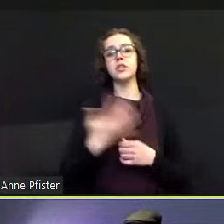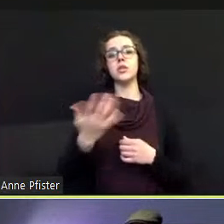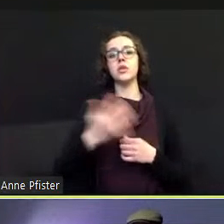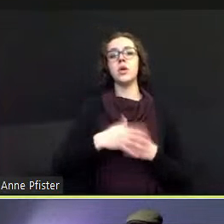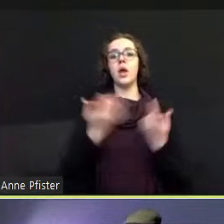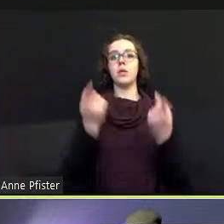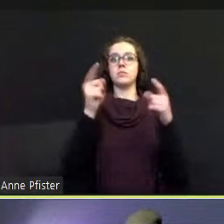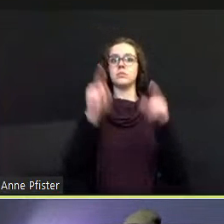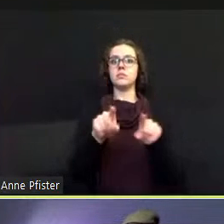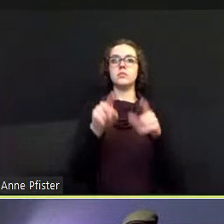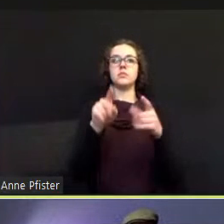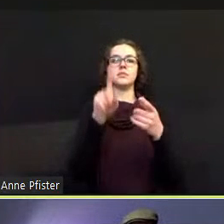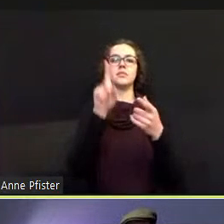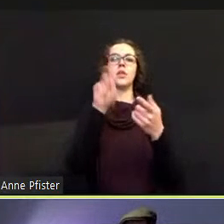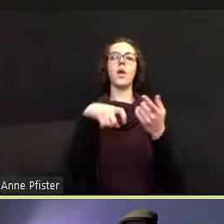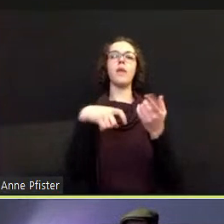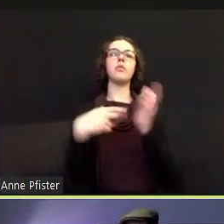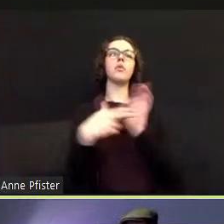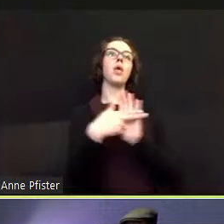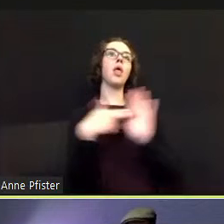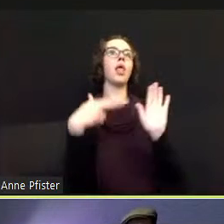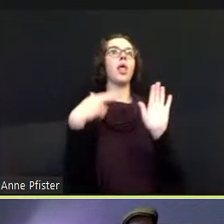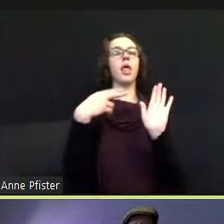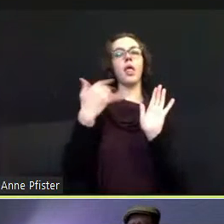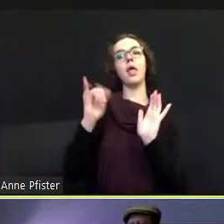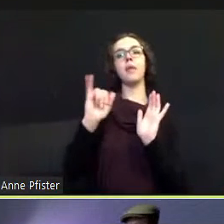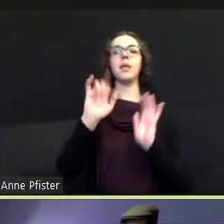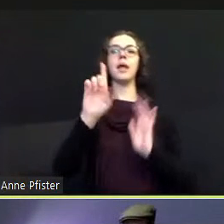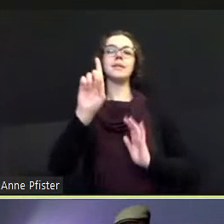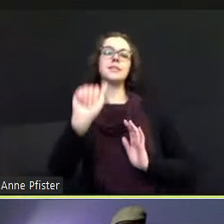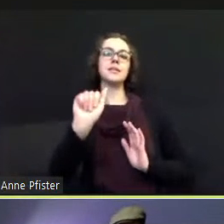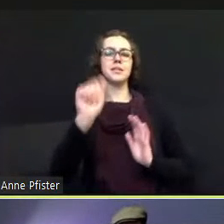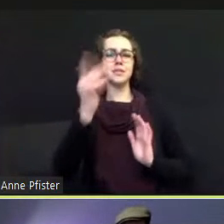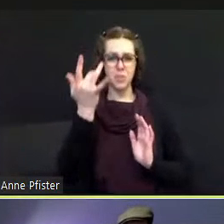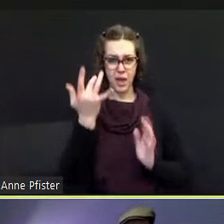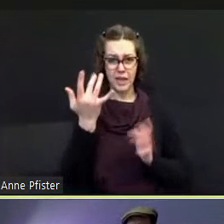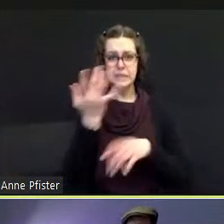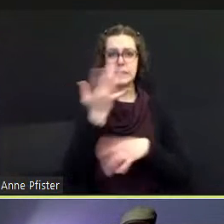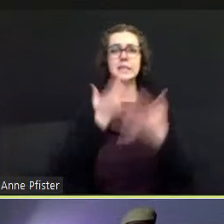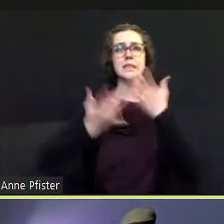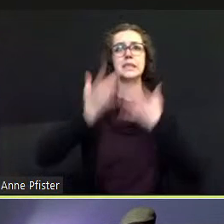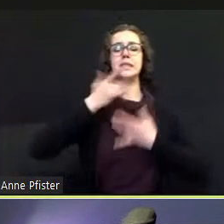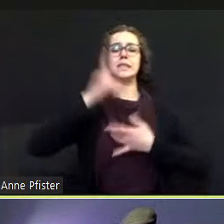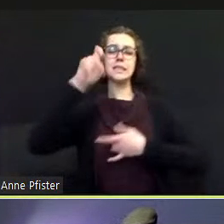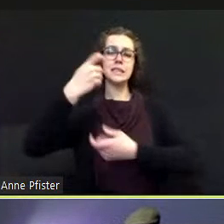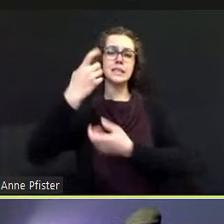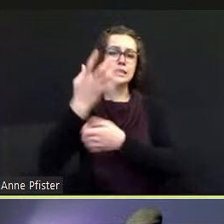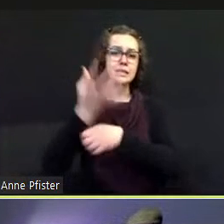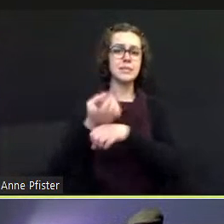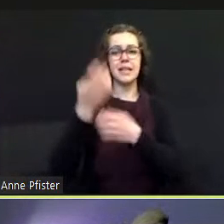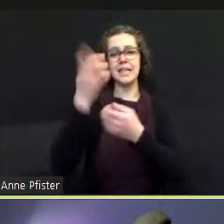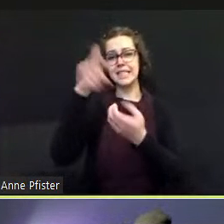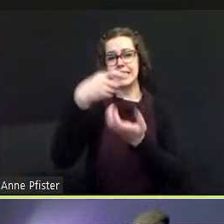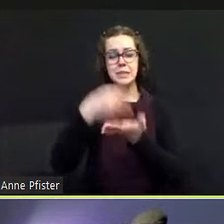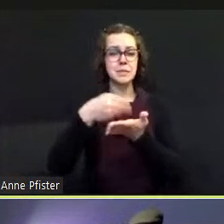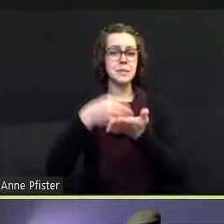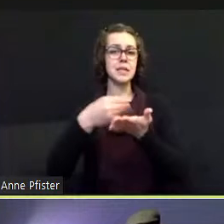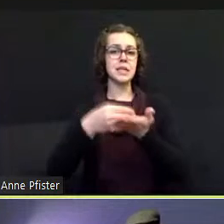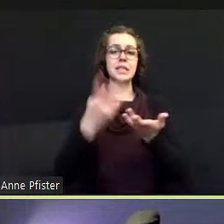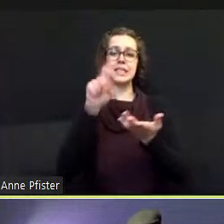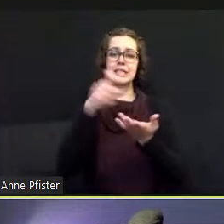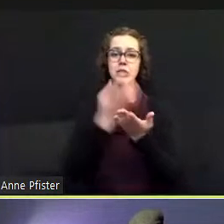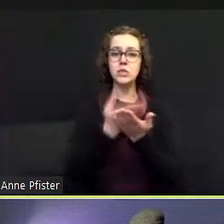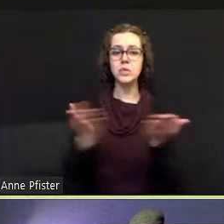so they're having to, in a sense, play this disability card because they're desperate, right? They really need these resources, yet it's